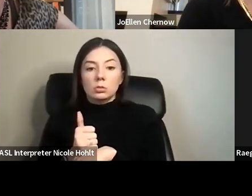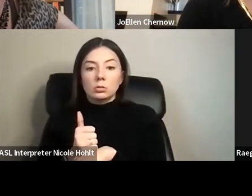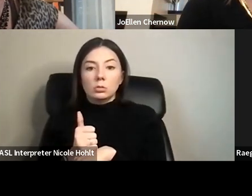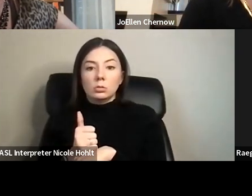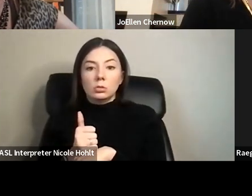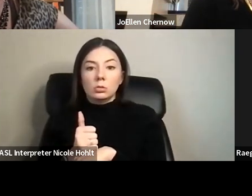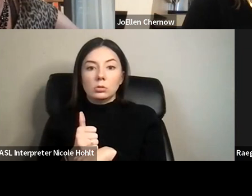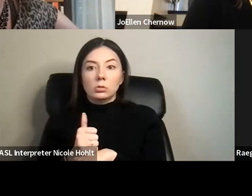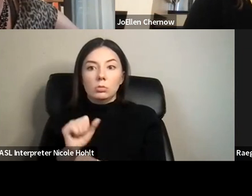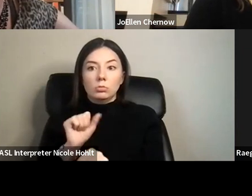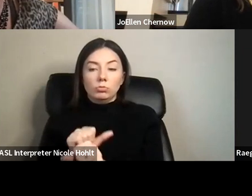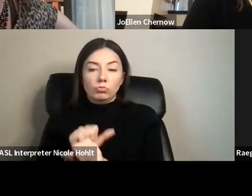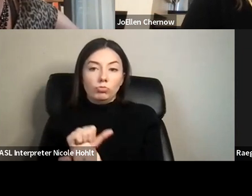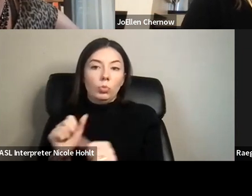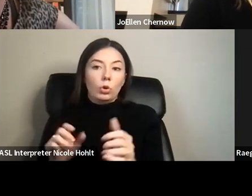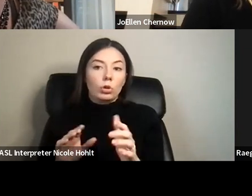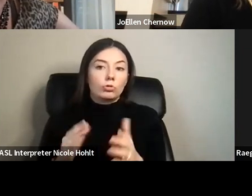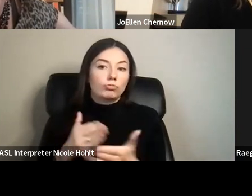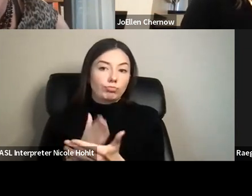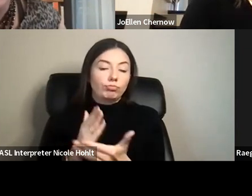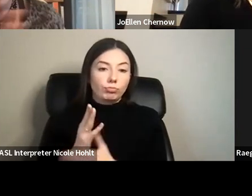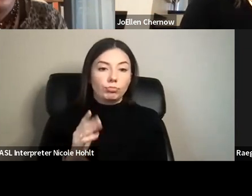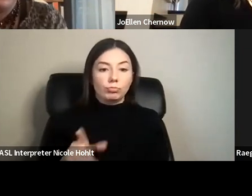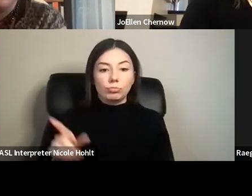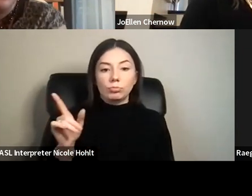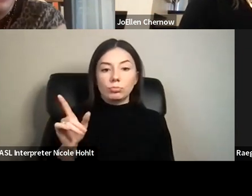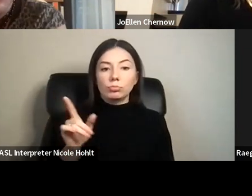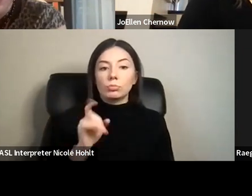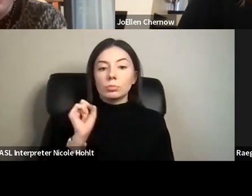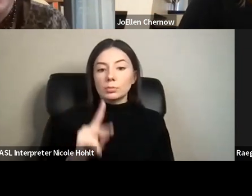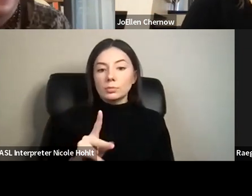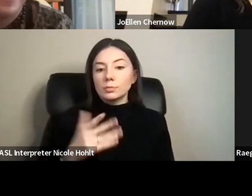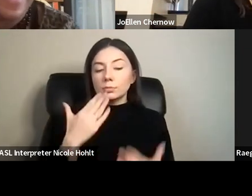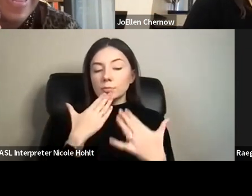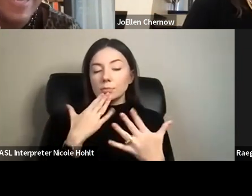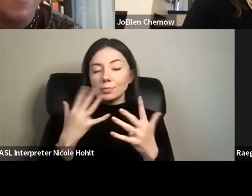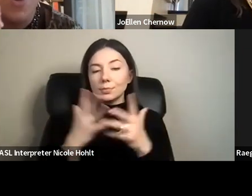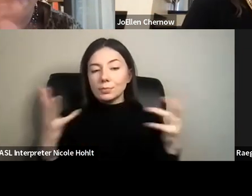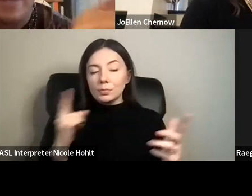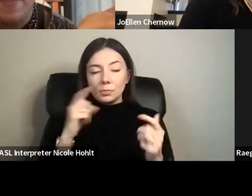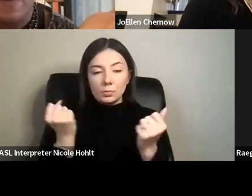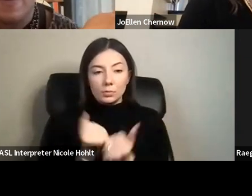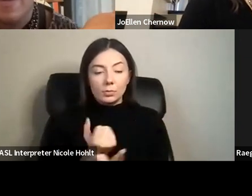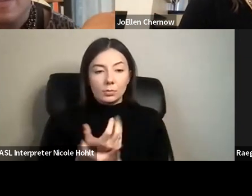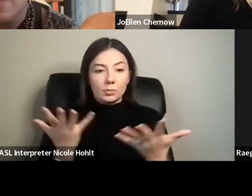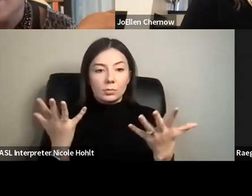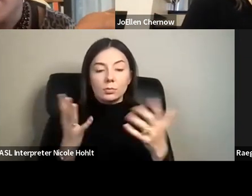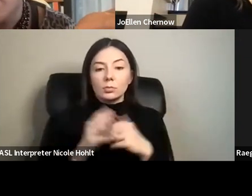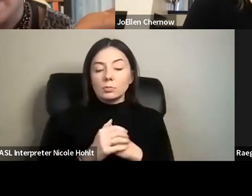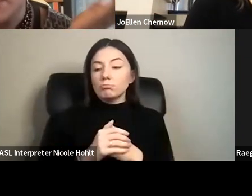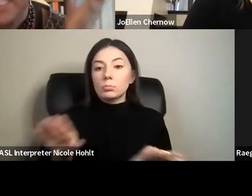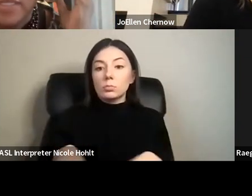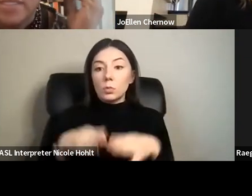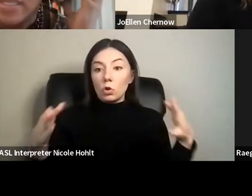among our movements. Okay, thank you very much for everything. And we're opening the floor